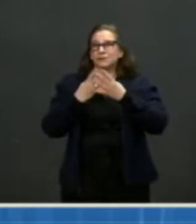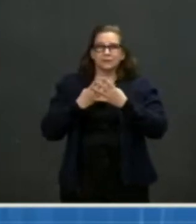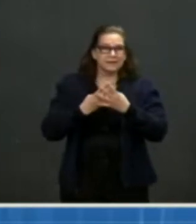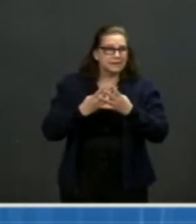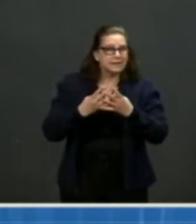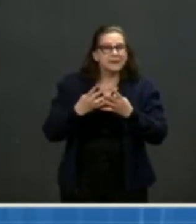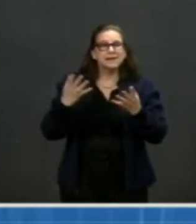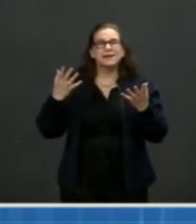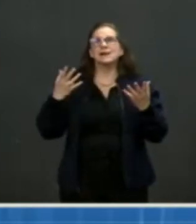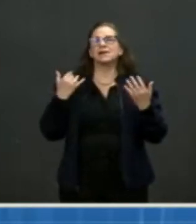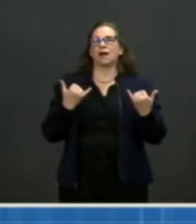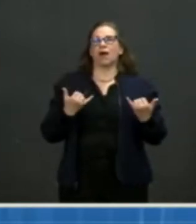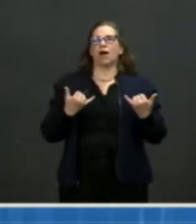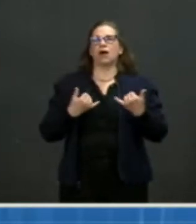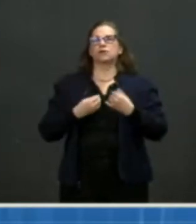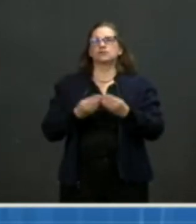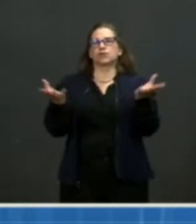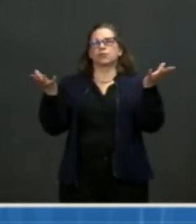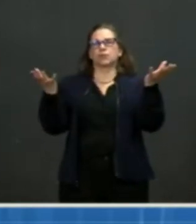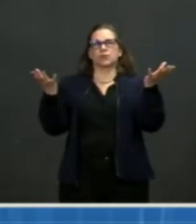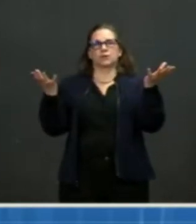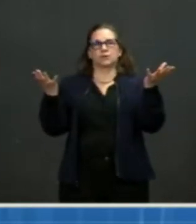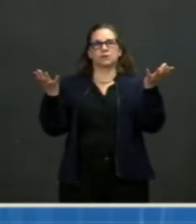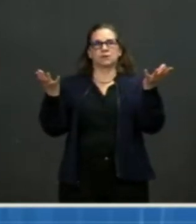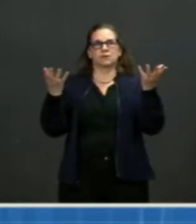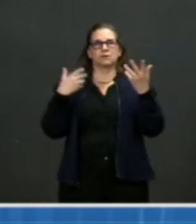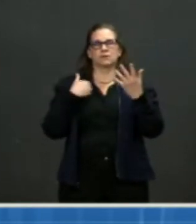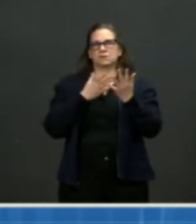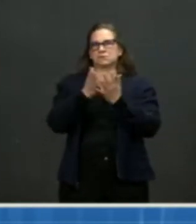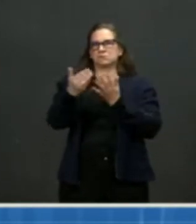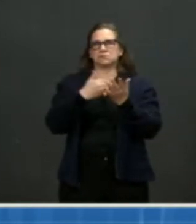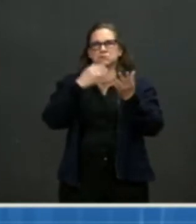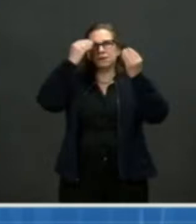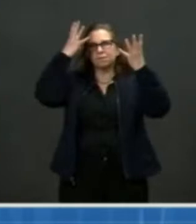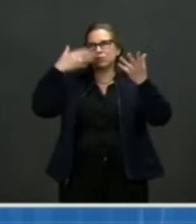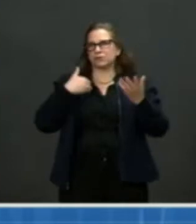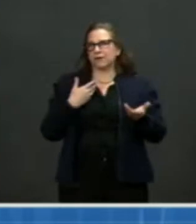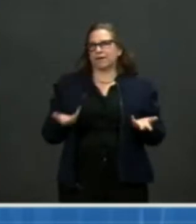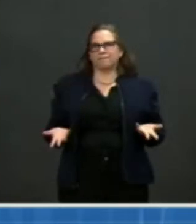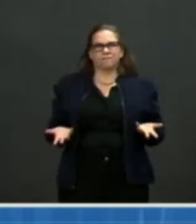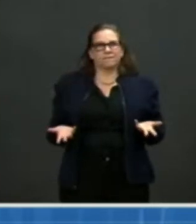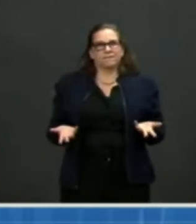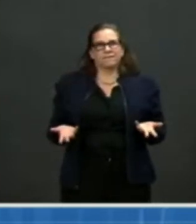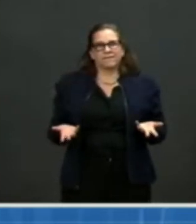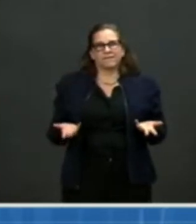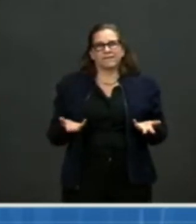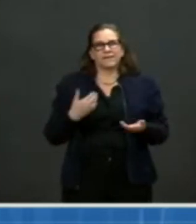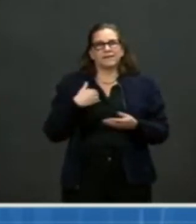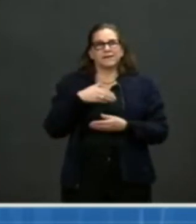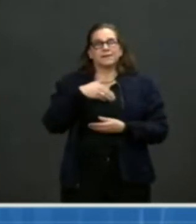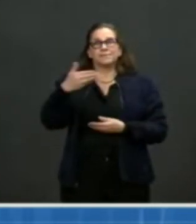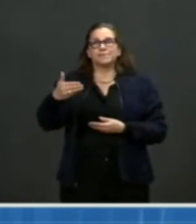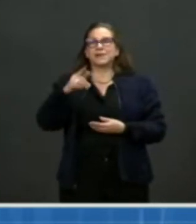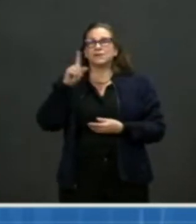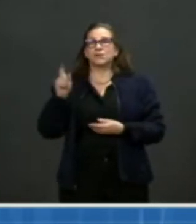comfortable. Next question. Let's go to Jeremy Diamond at CNN.